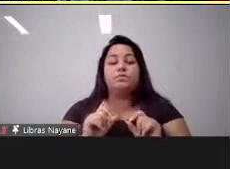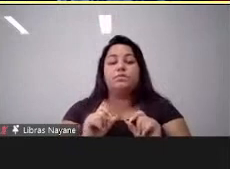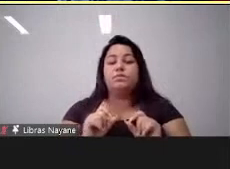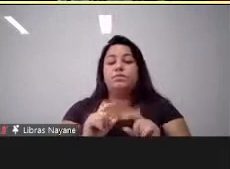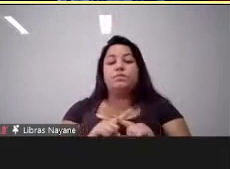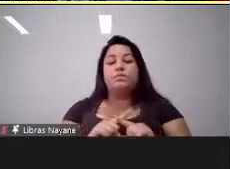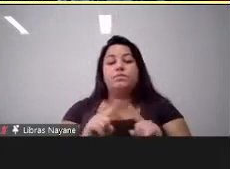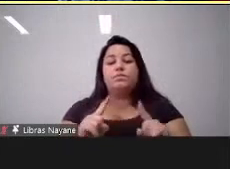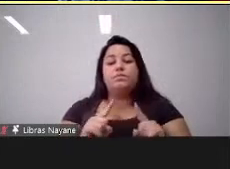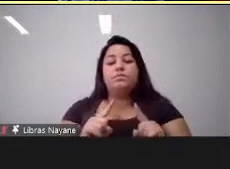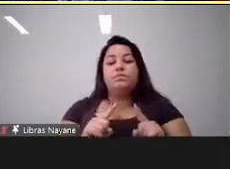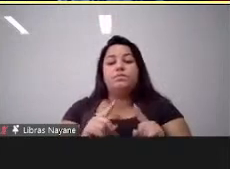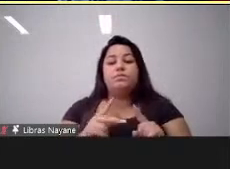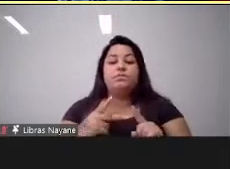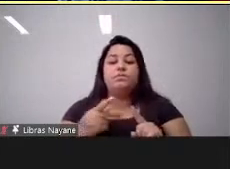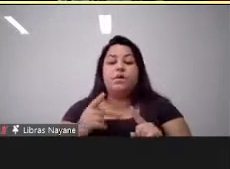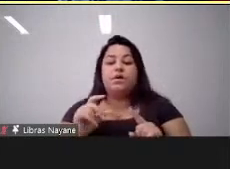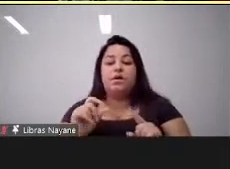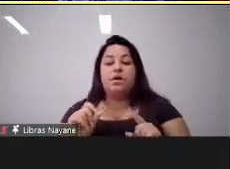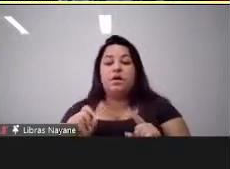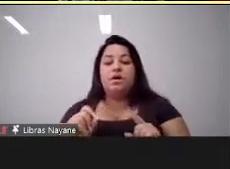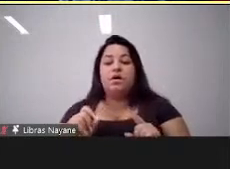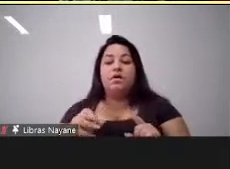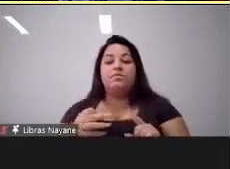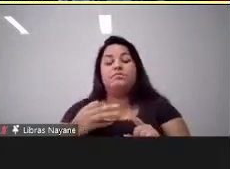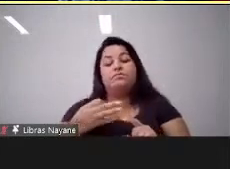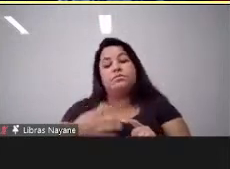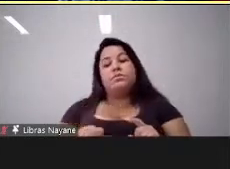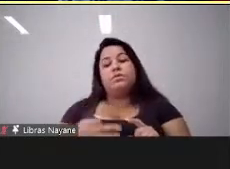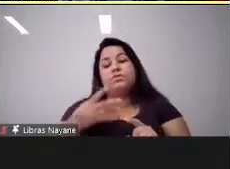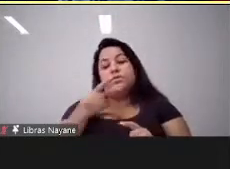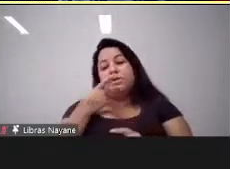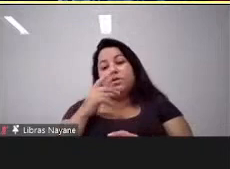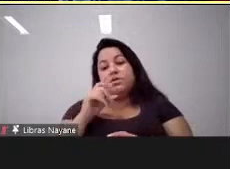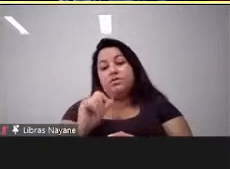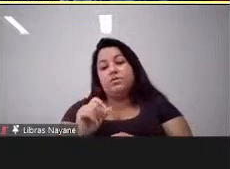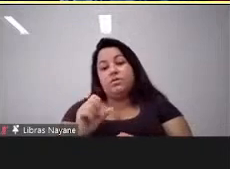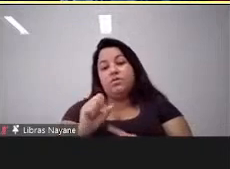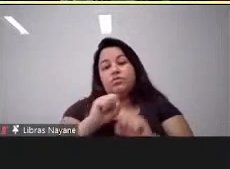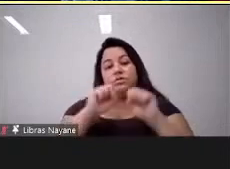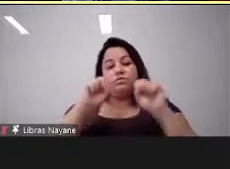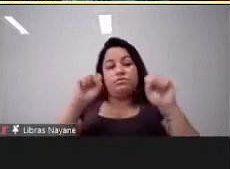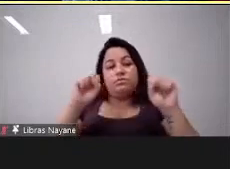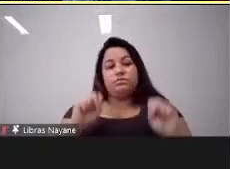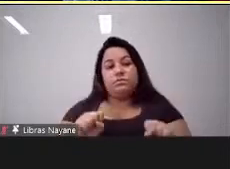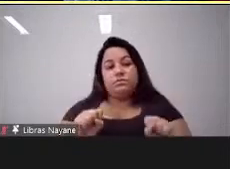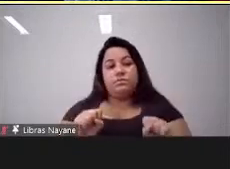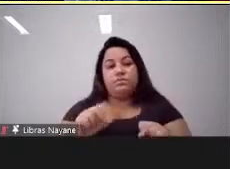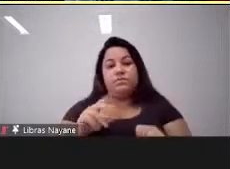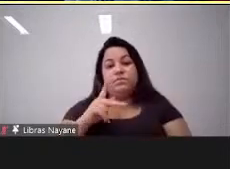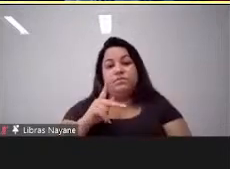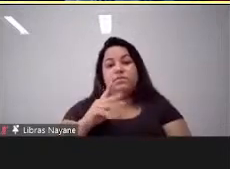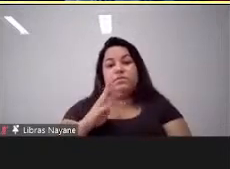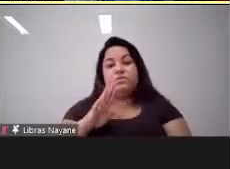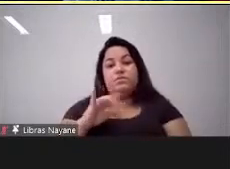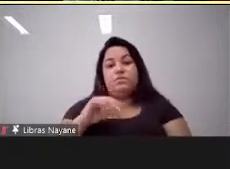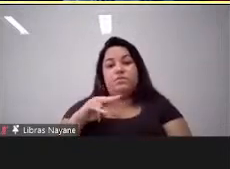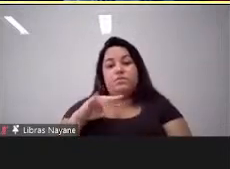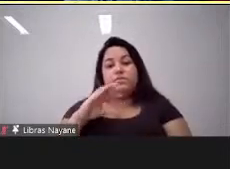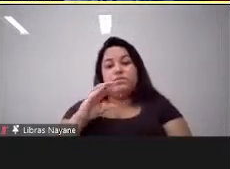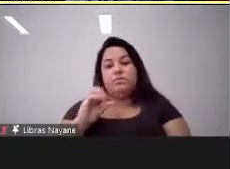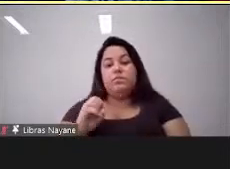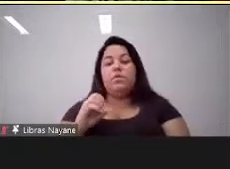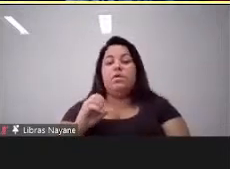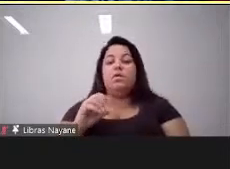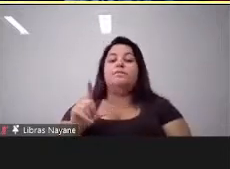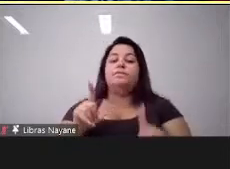It is fair to say that the UK tax system is complex. There are many details that many people who